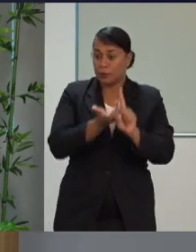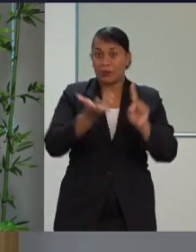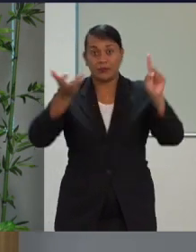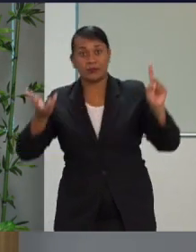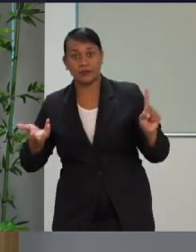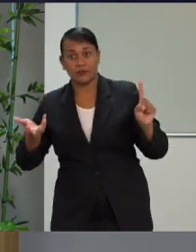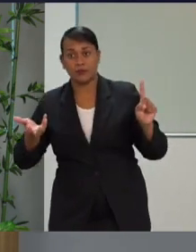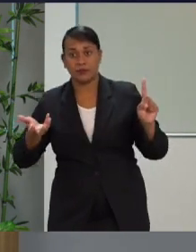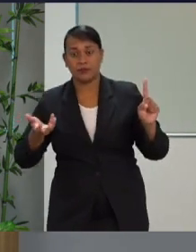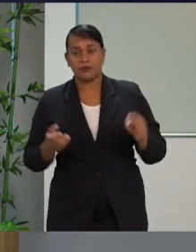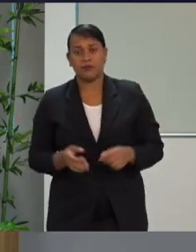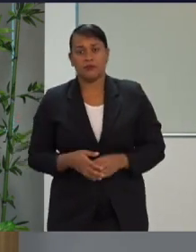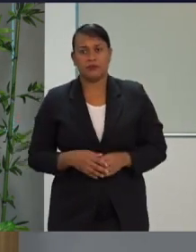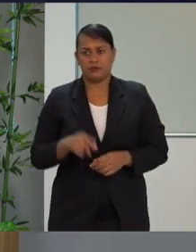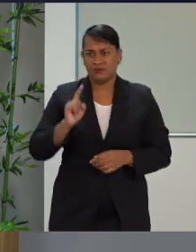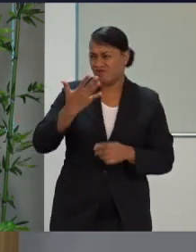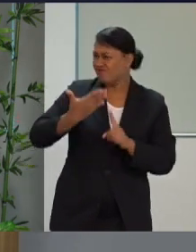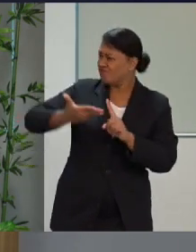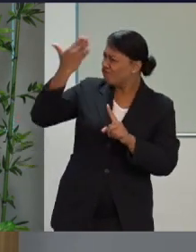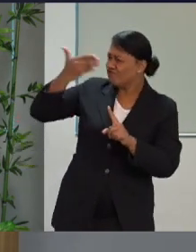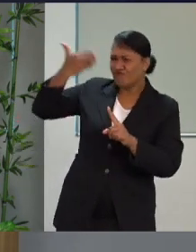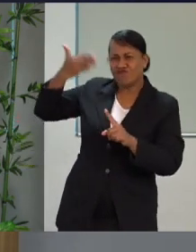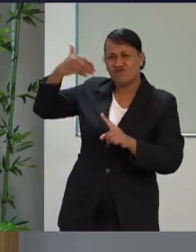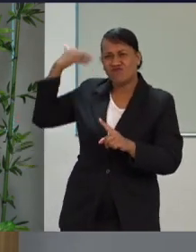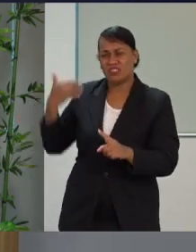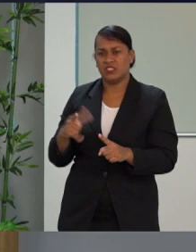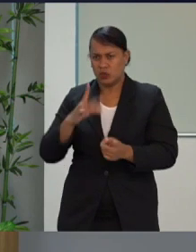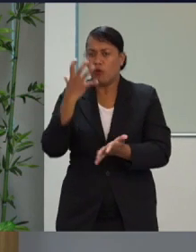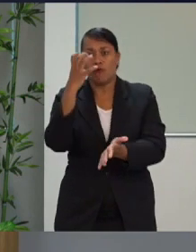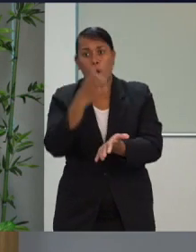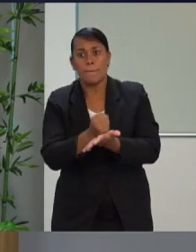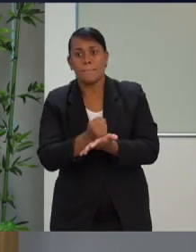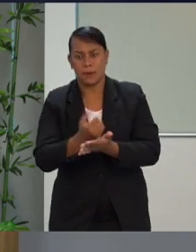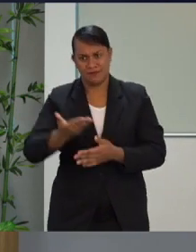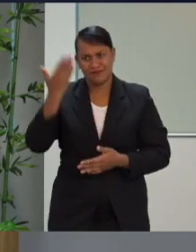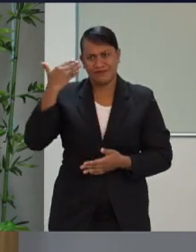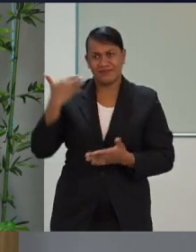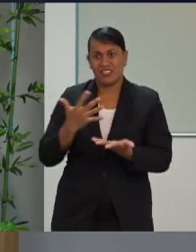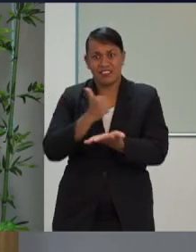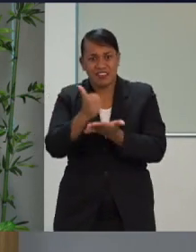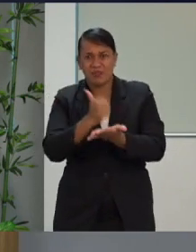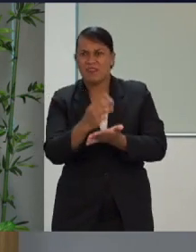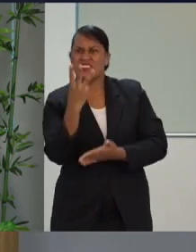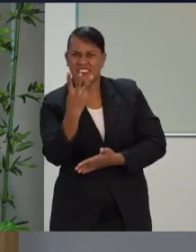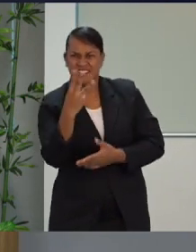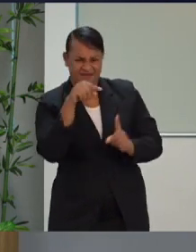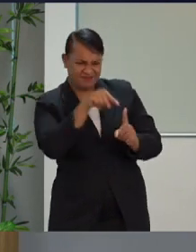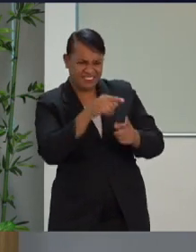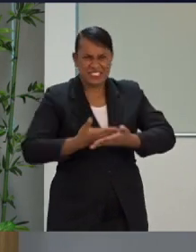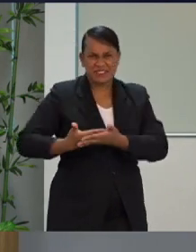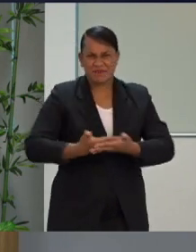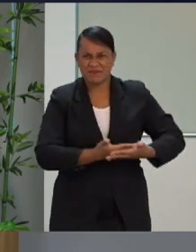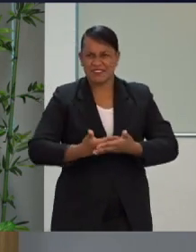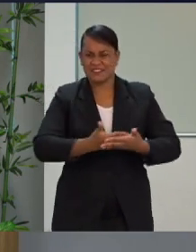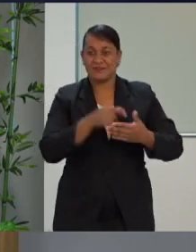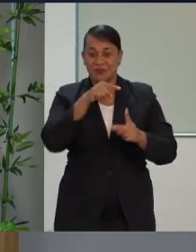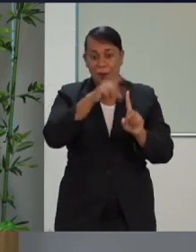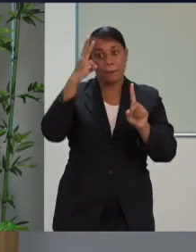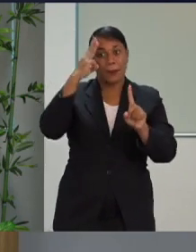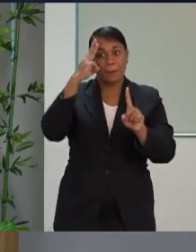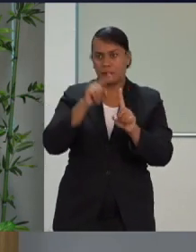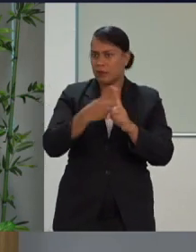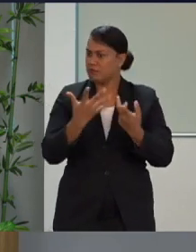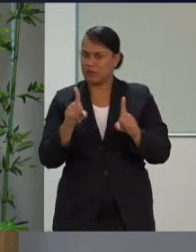ever since the confirmation of case 3. So she is a second